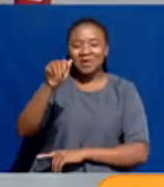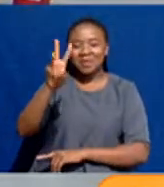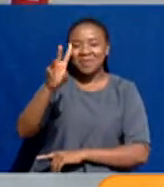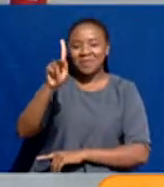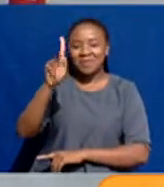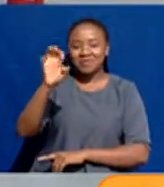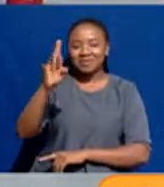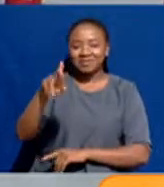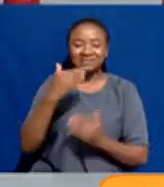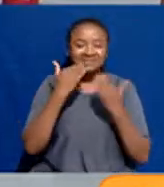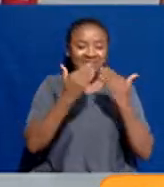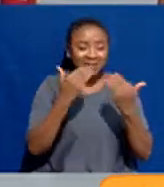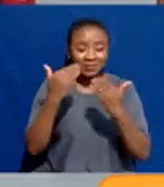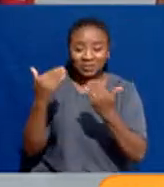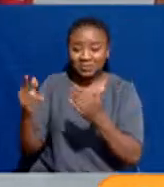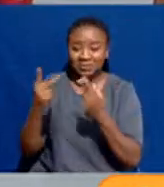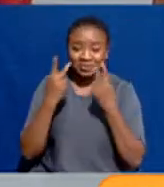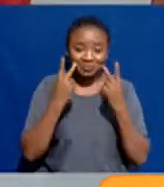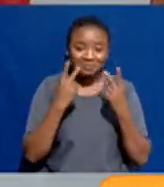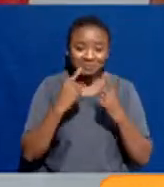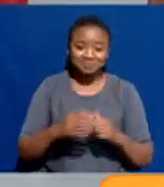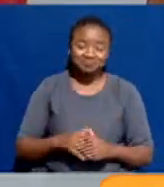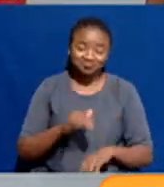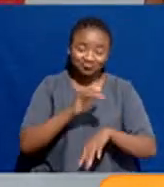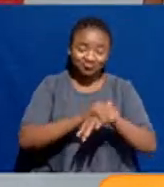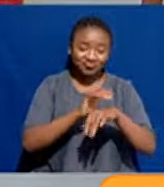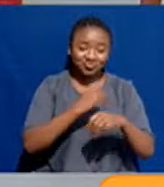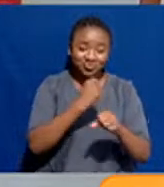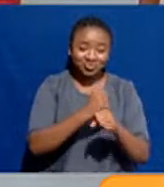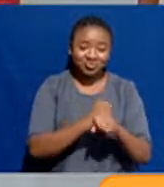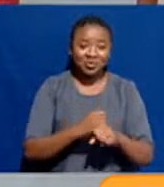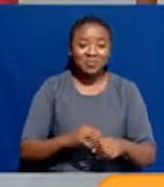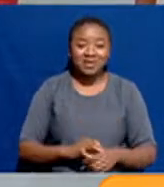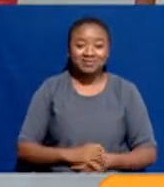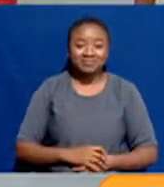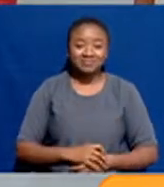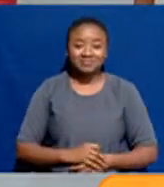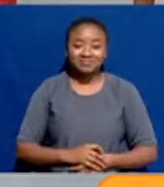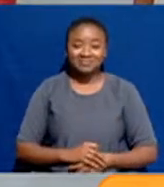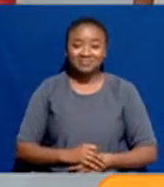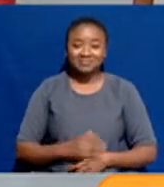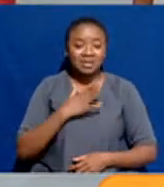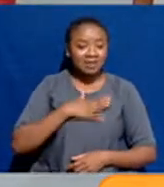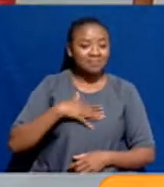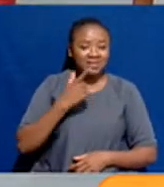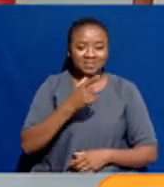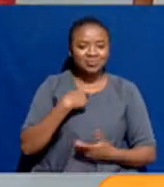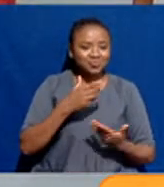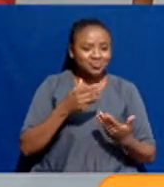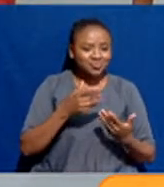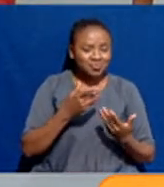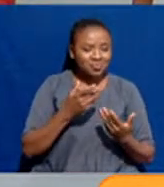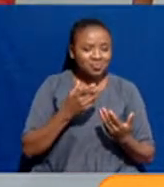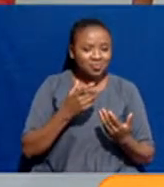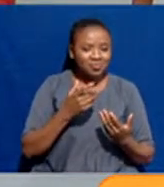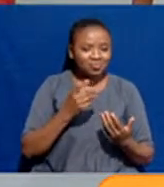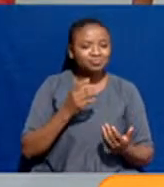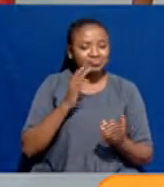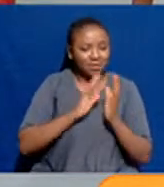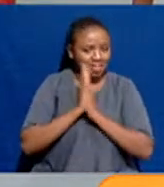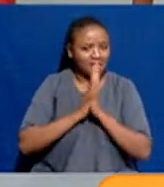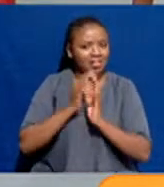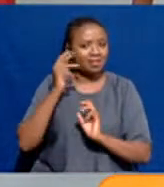so much. We'll see you. Dr. Ari, great job, man. Thank you. Great to see you. We'll see you. And don't close that door. Which door? The presidential